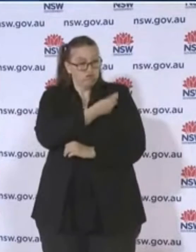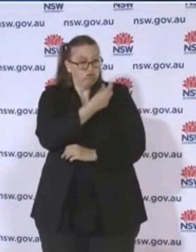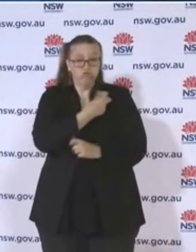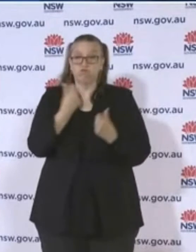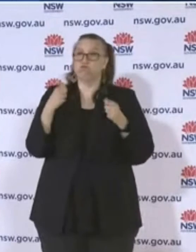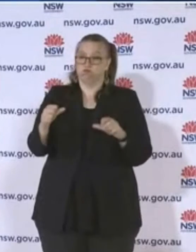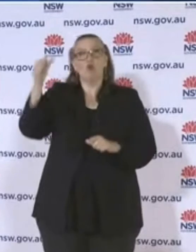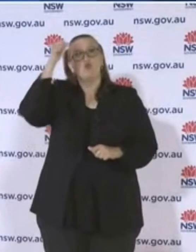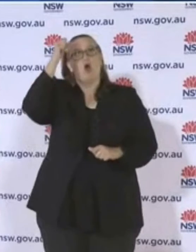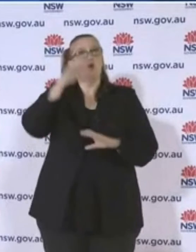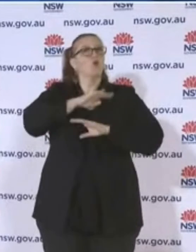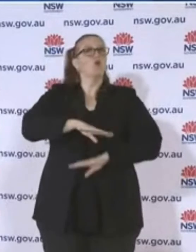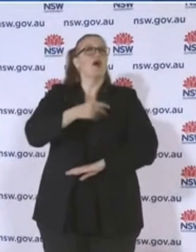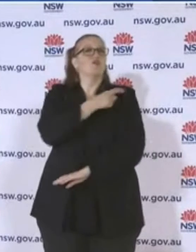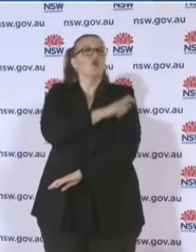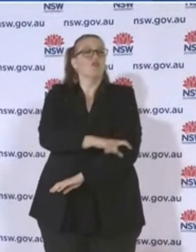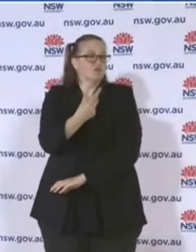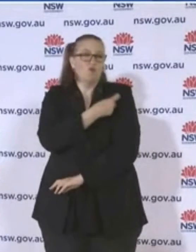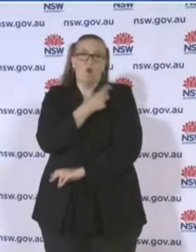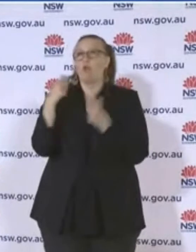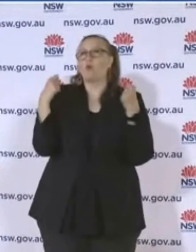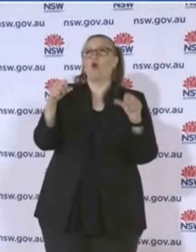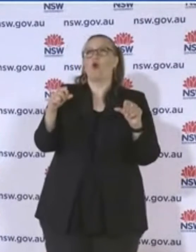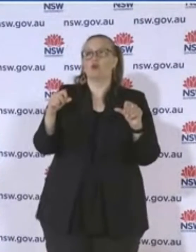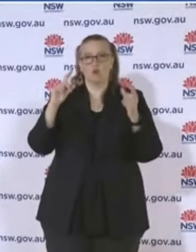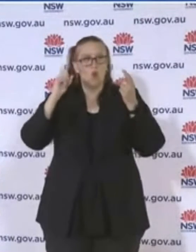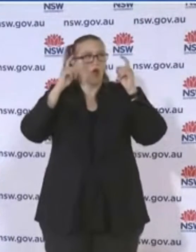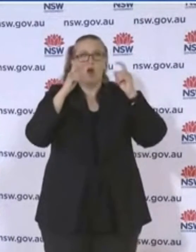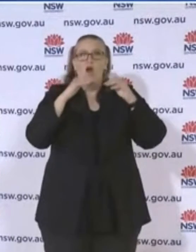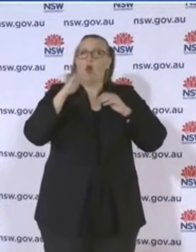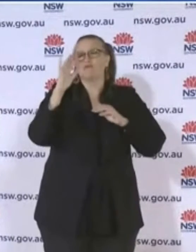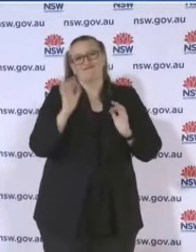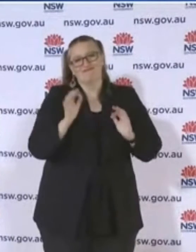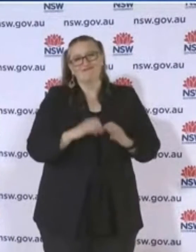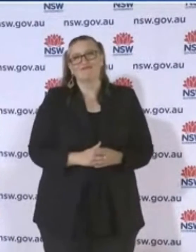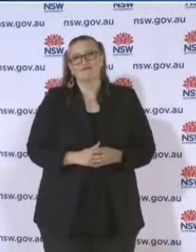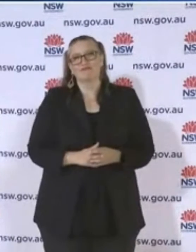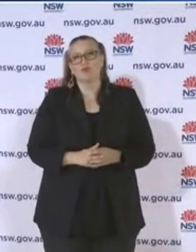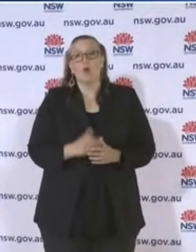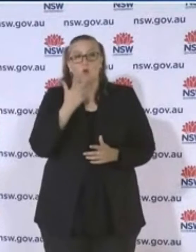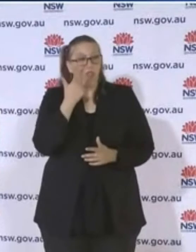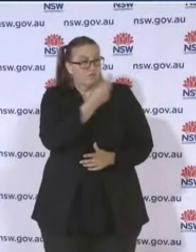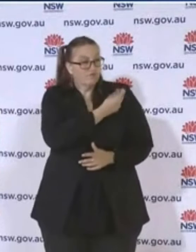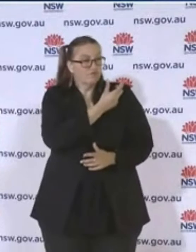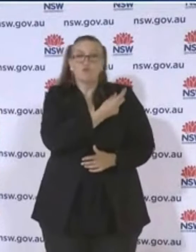matter the most is keeping people out of hospital and measuring intensive care patients and hospitalisations as opposed to the number of cases. And